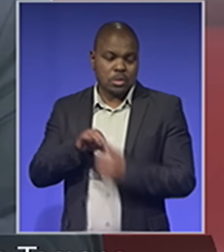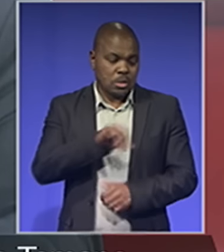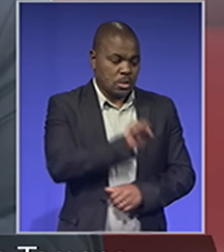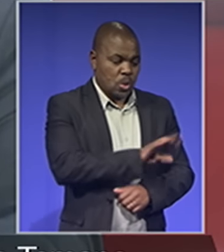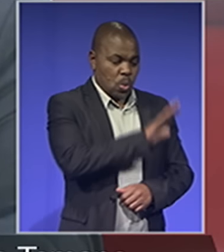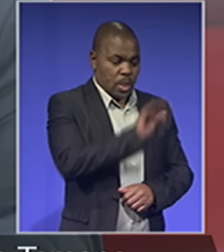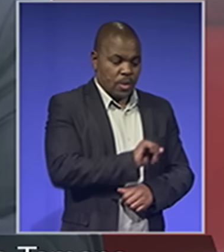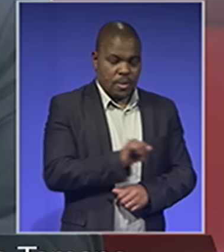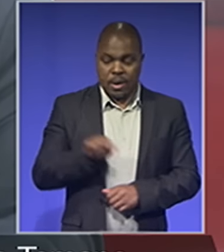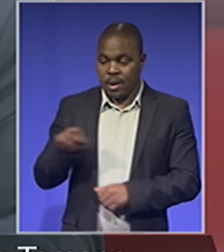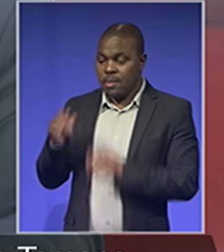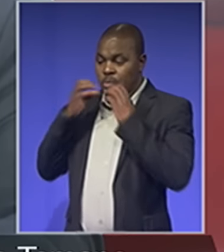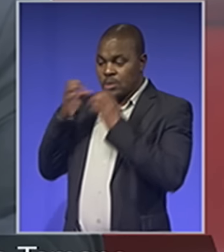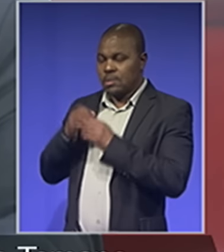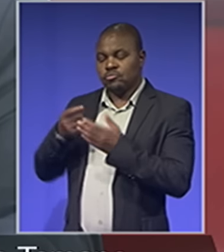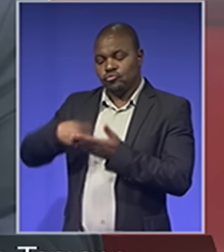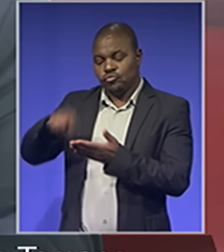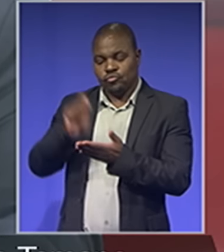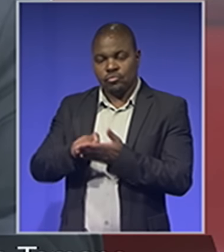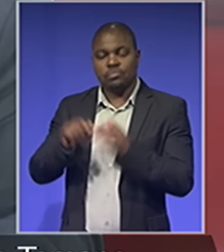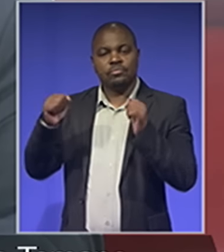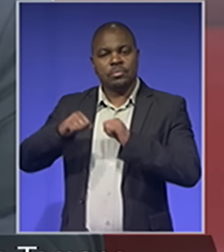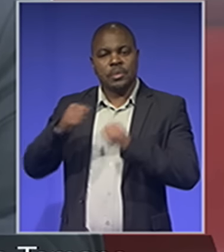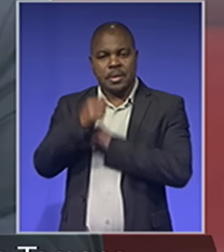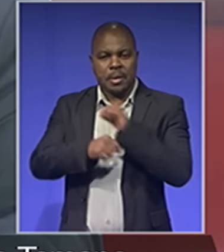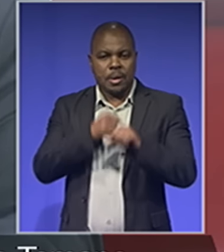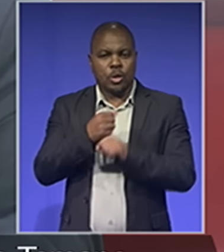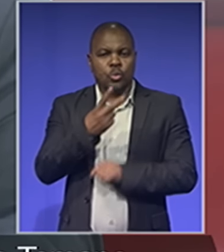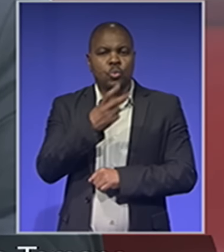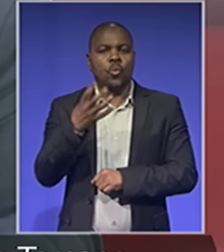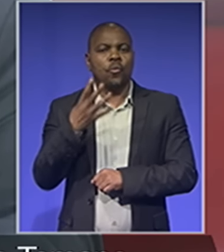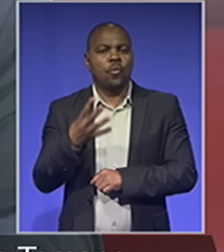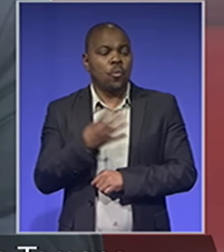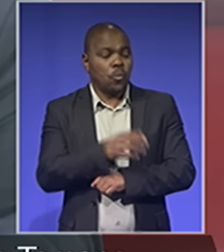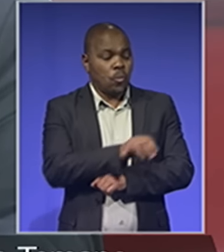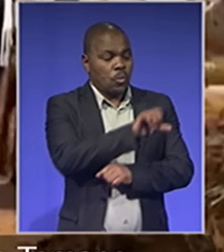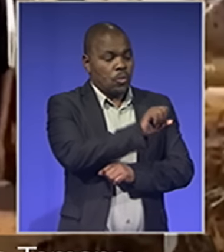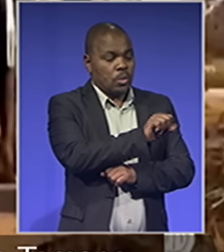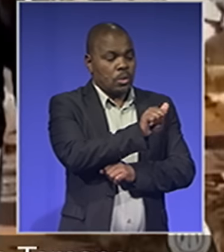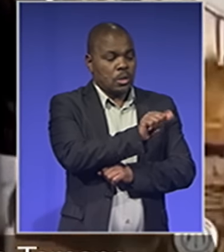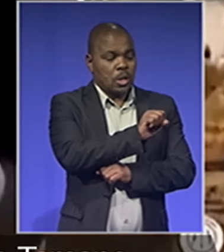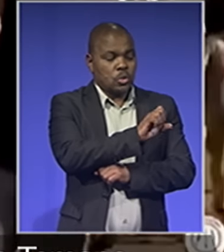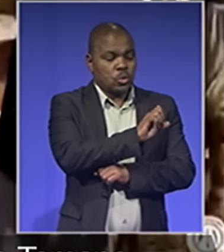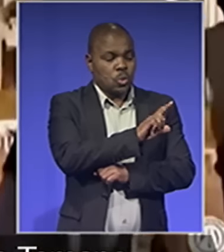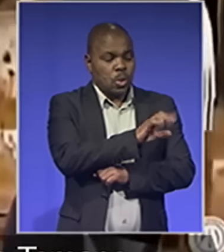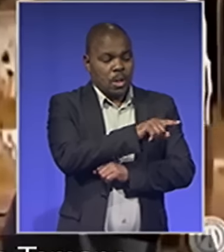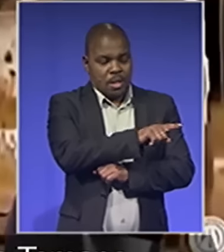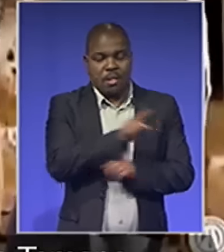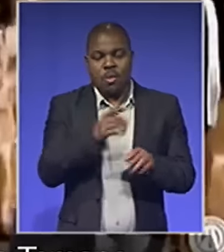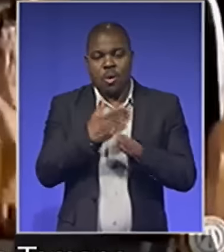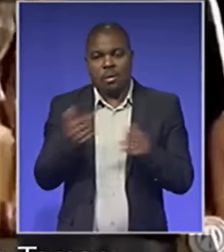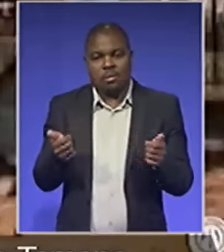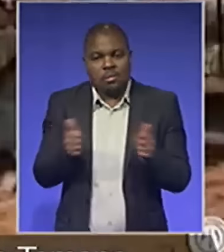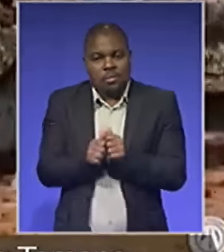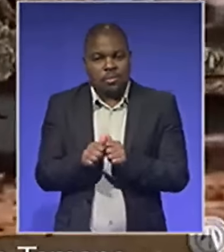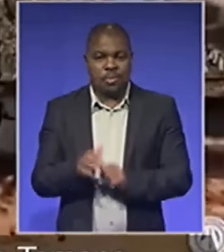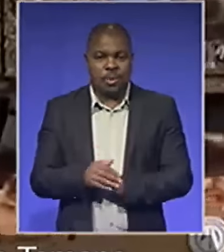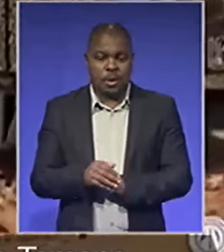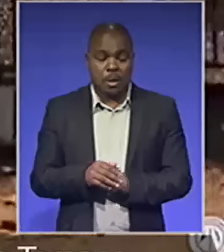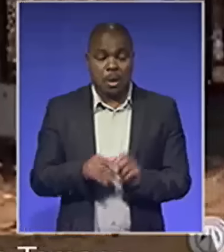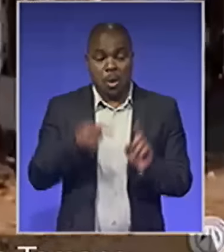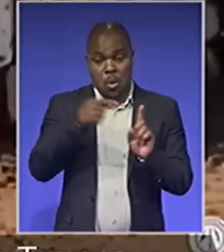Mozambique in 2004 with Sasol as a joint venture partner. ka fa letlhakoreng le lengwe Ramaphosa